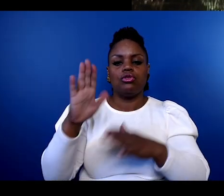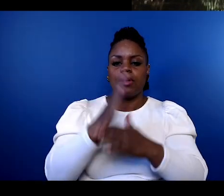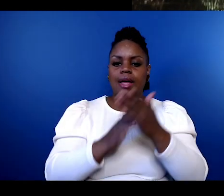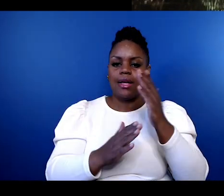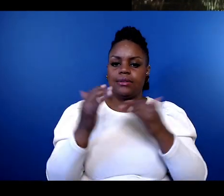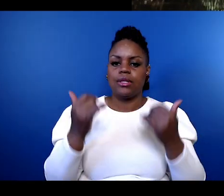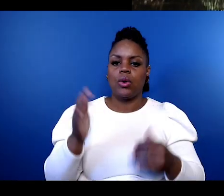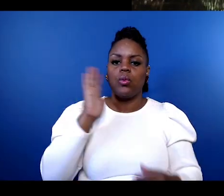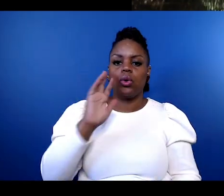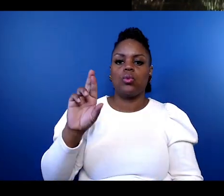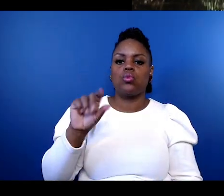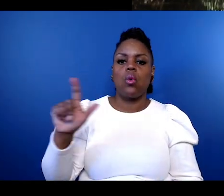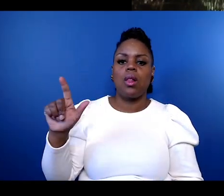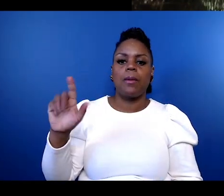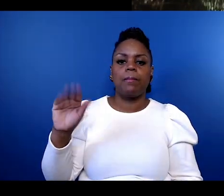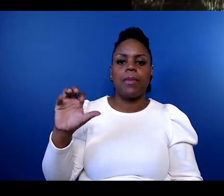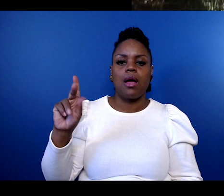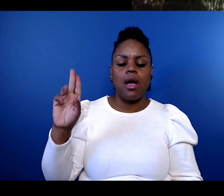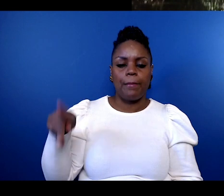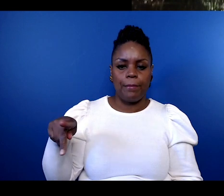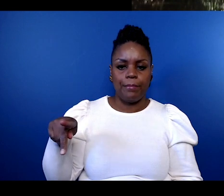Slowly release the hands. We're going to roll back up.